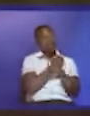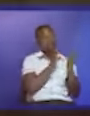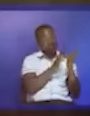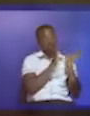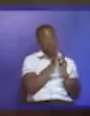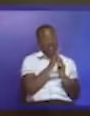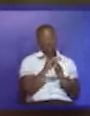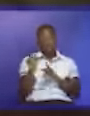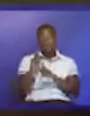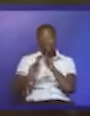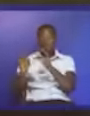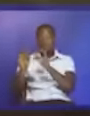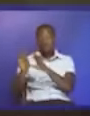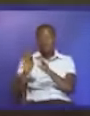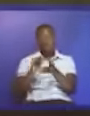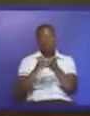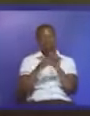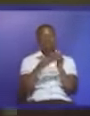error.